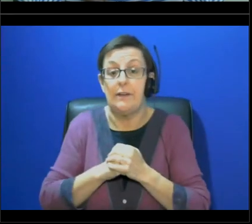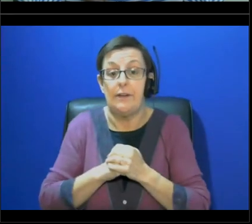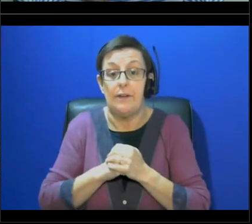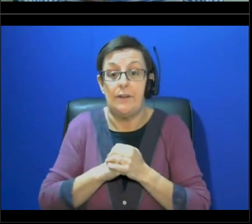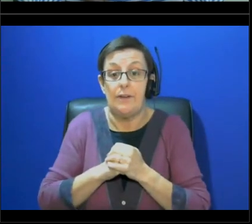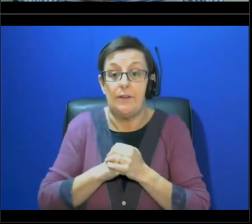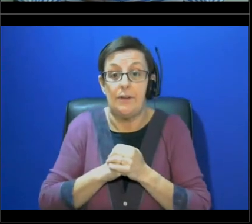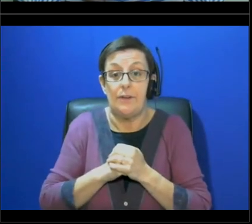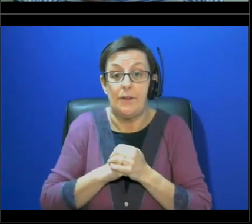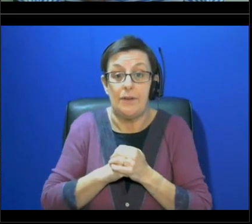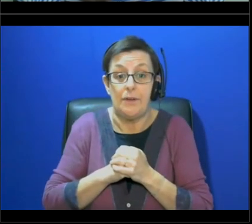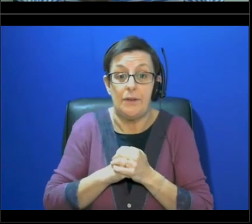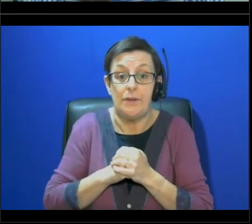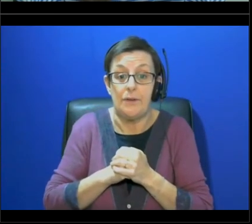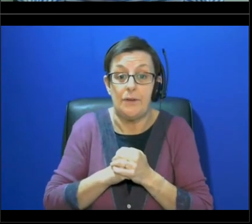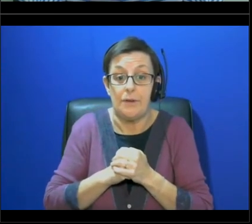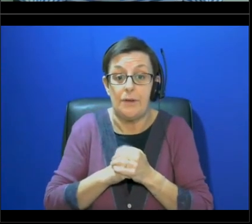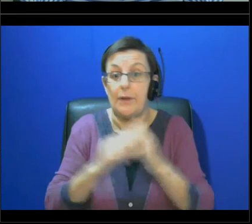great question.